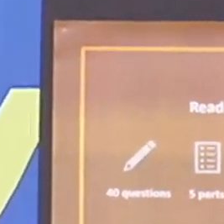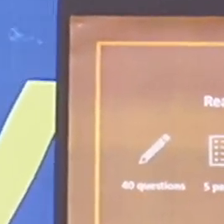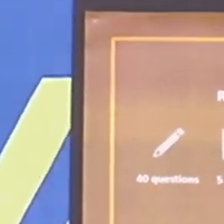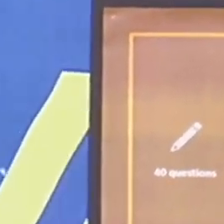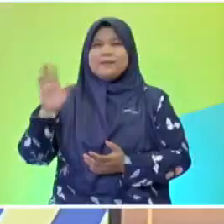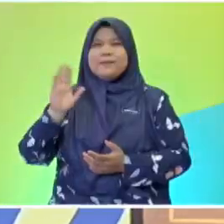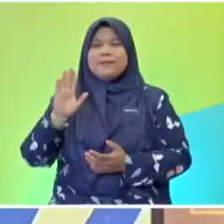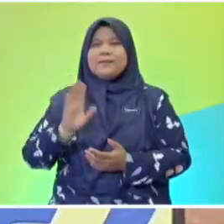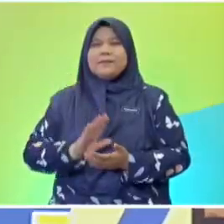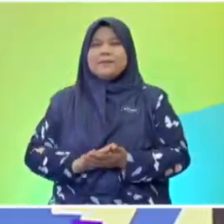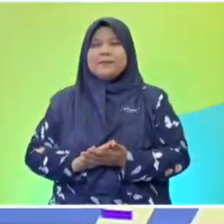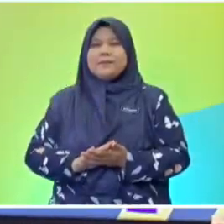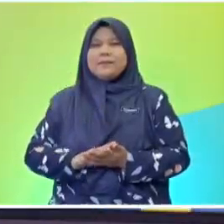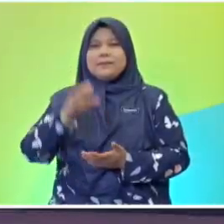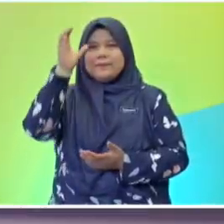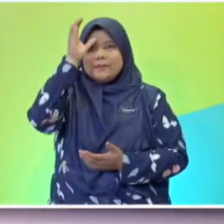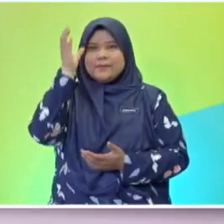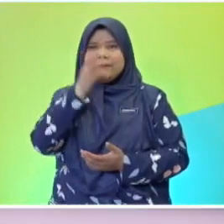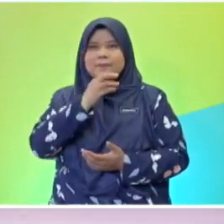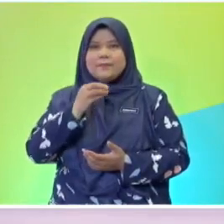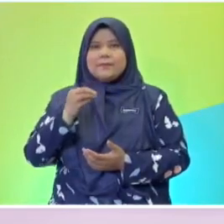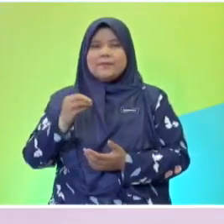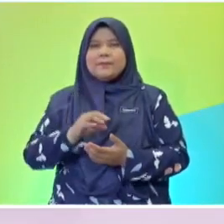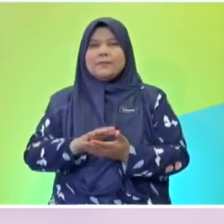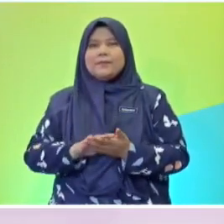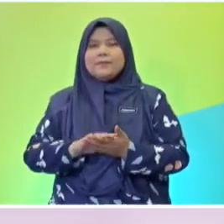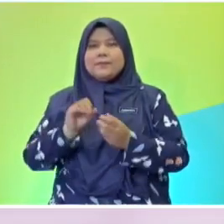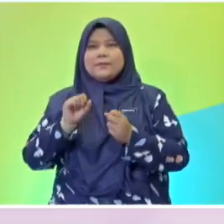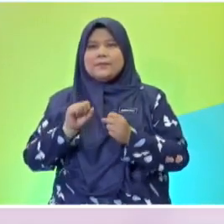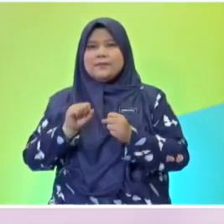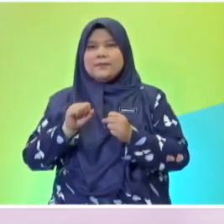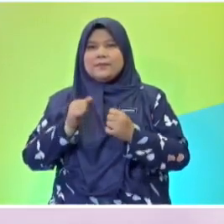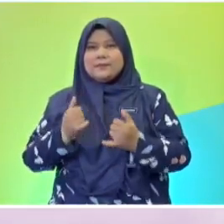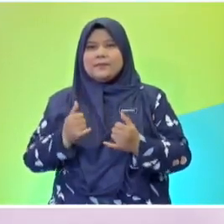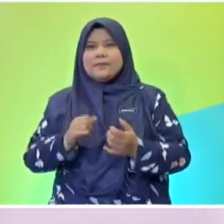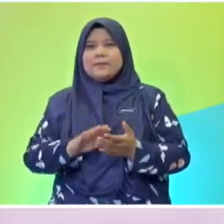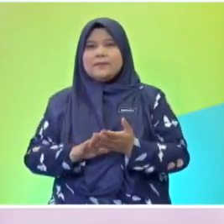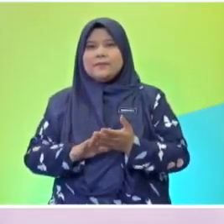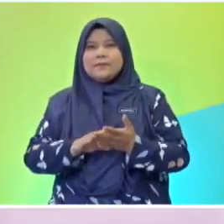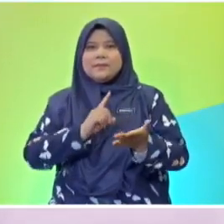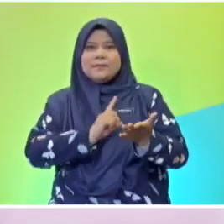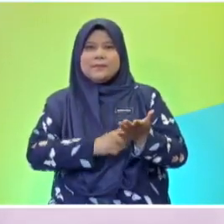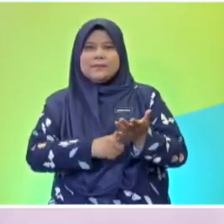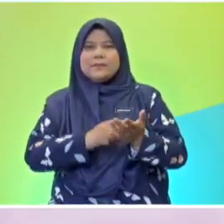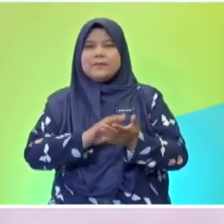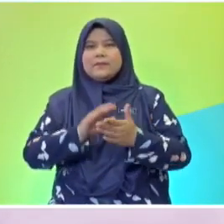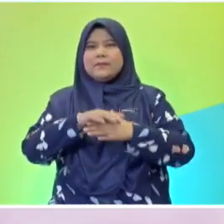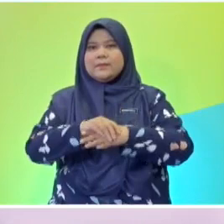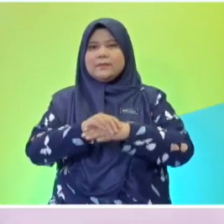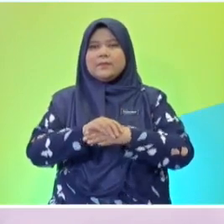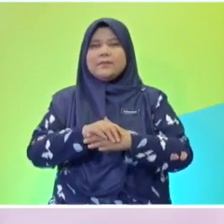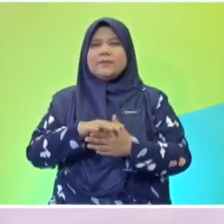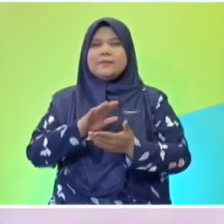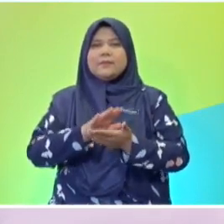Hi everyone, I'm Chris MJ and you are watching Pentaksiran Sumatif and today we're discussing Bahasa Inggeris Menengah